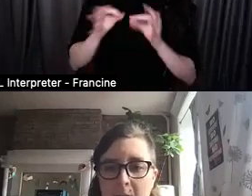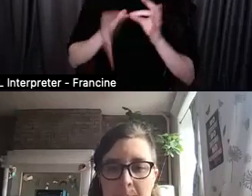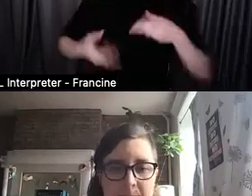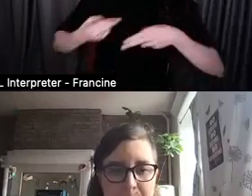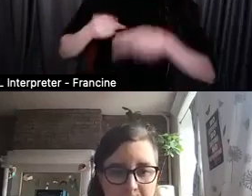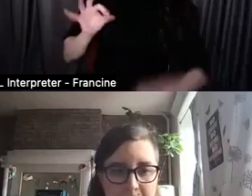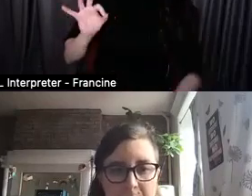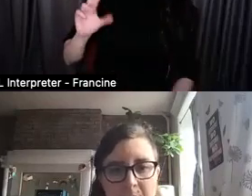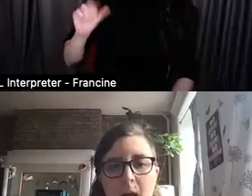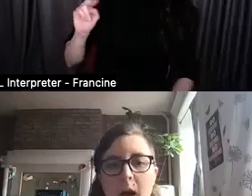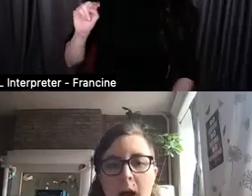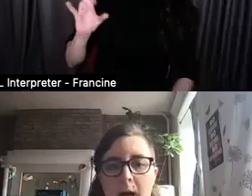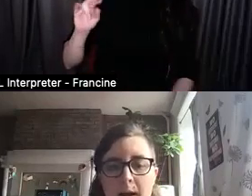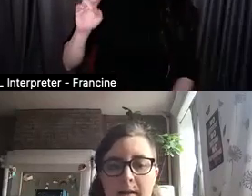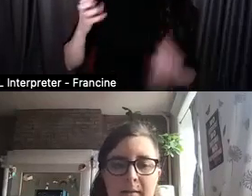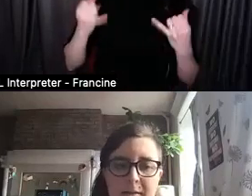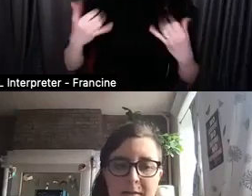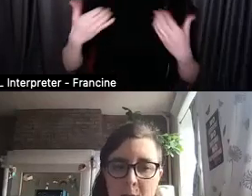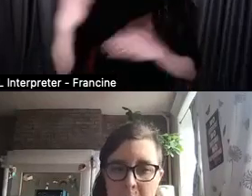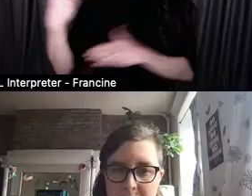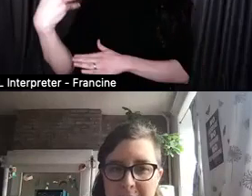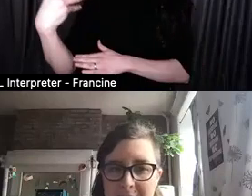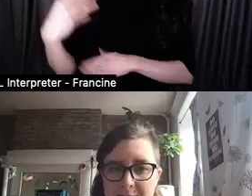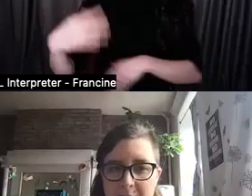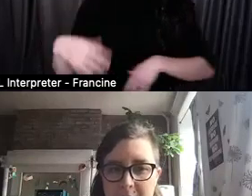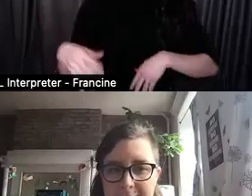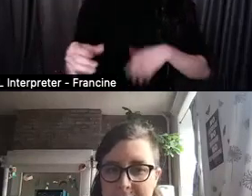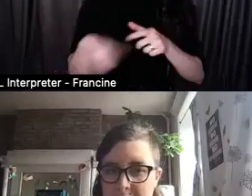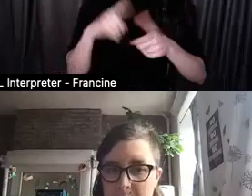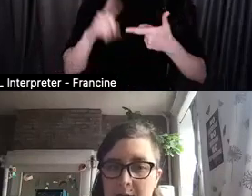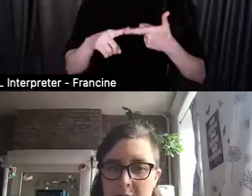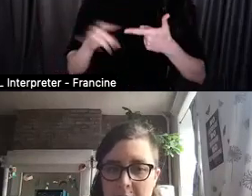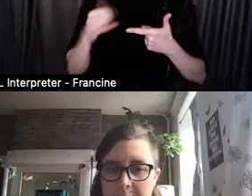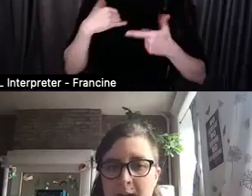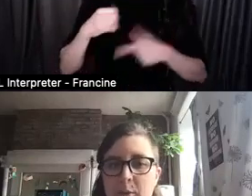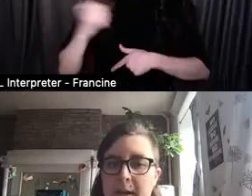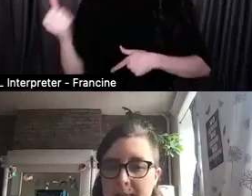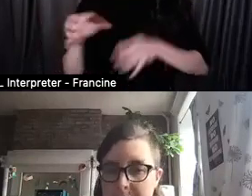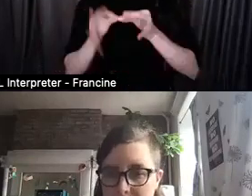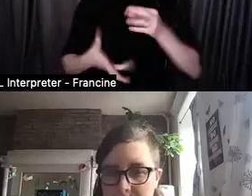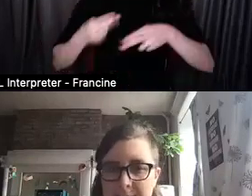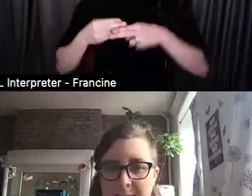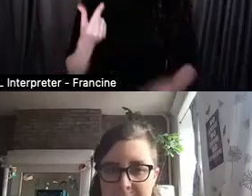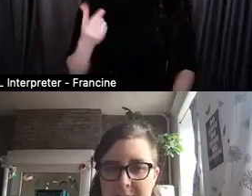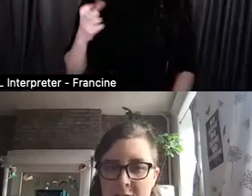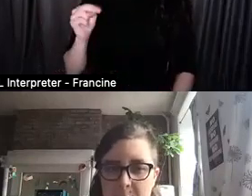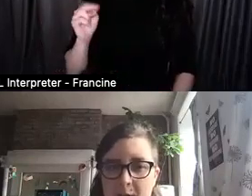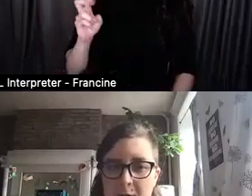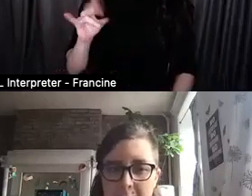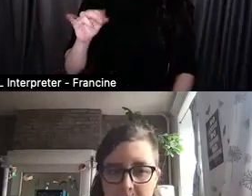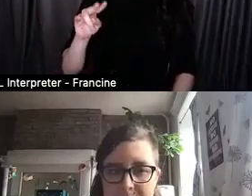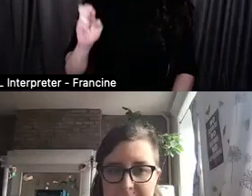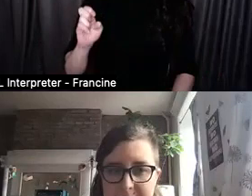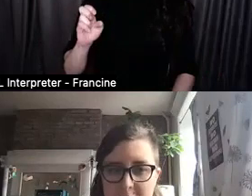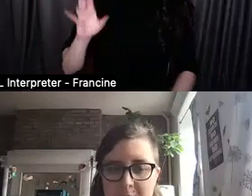Francine spotlighted. That we also have ASL interpreter Genevieve. We're going to be spotlighting the active interpreter